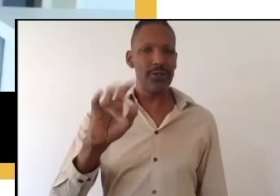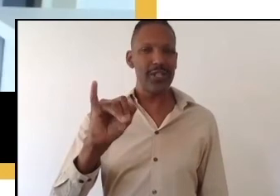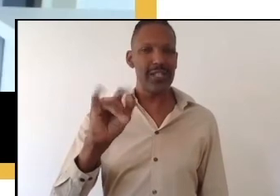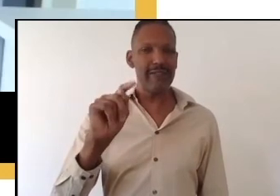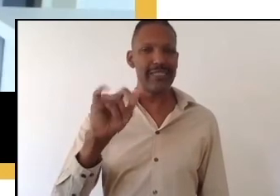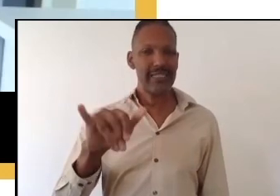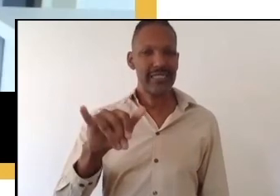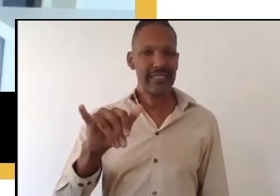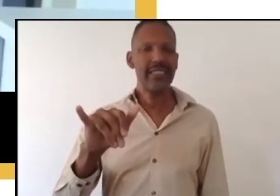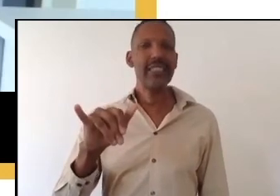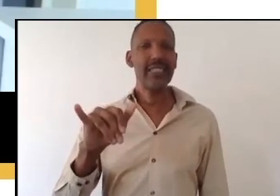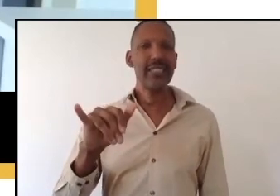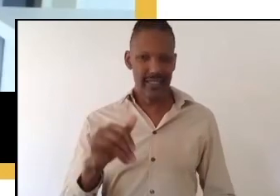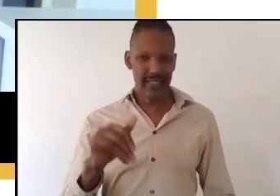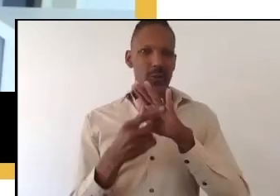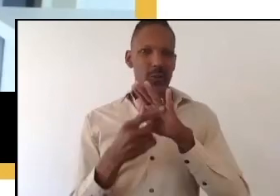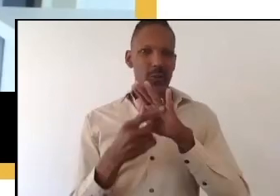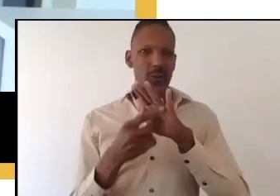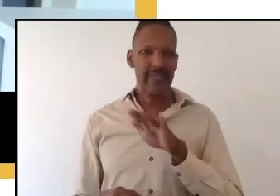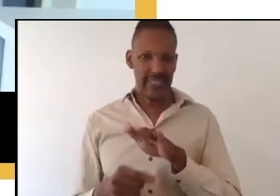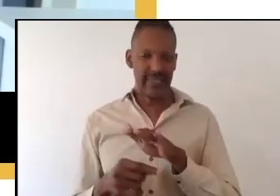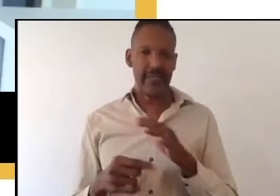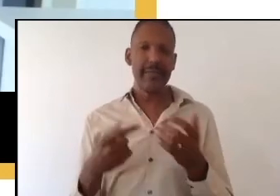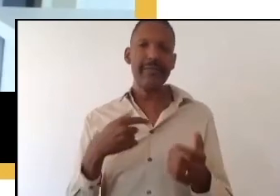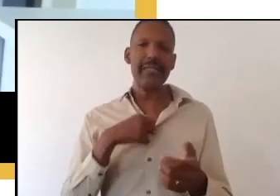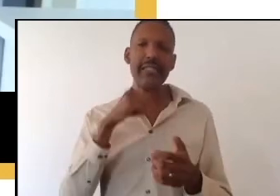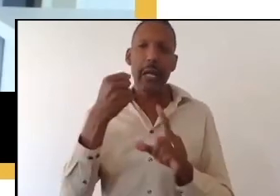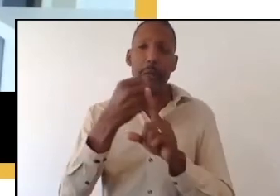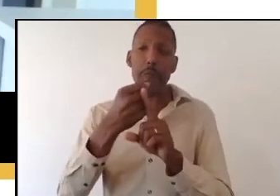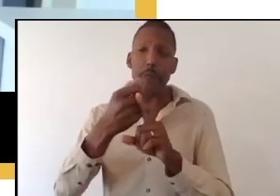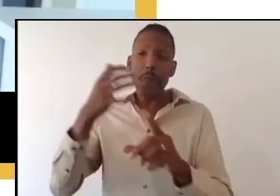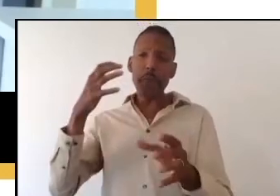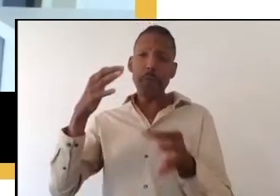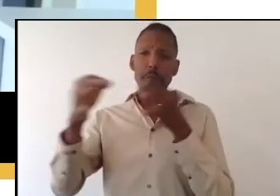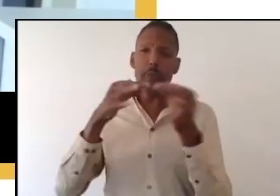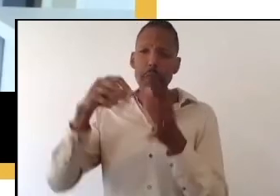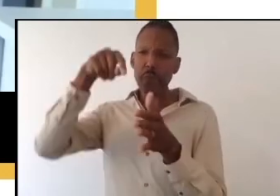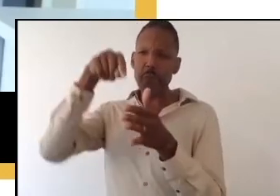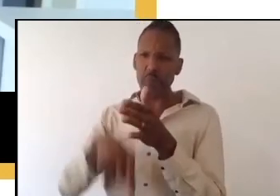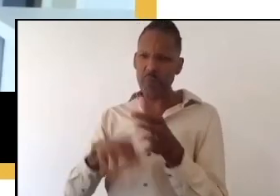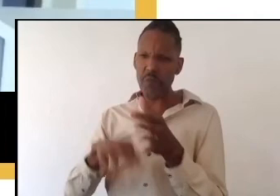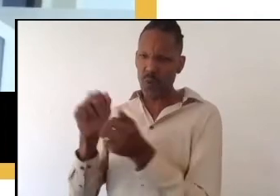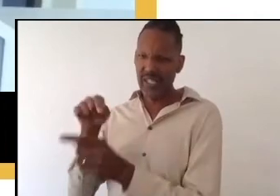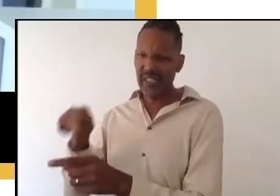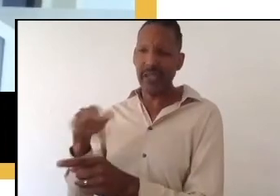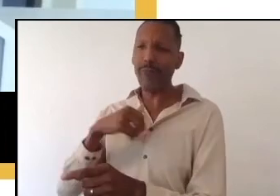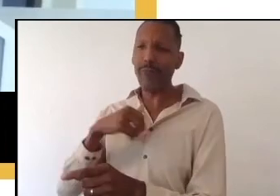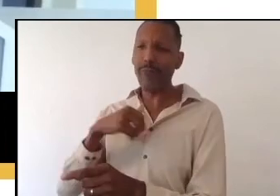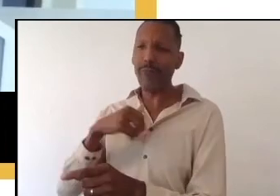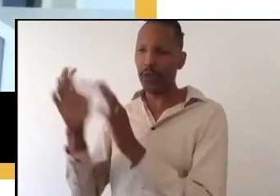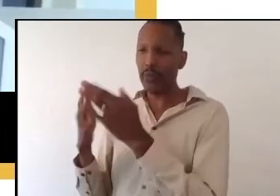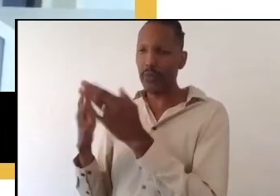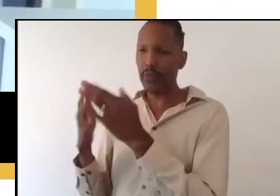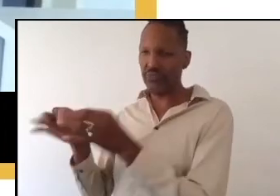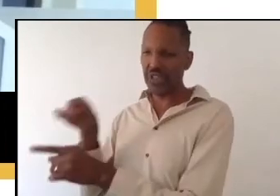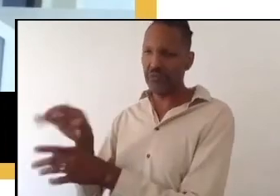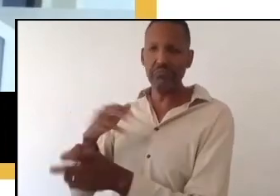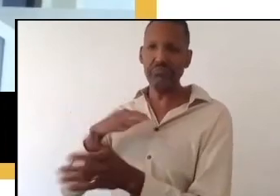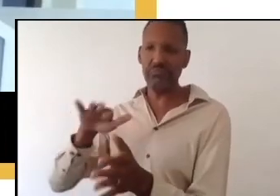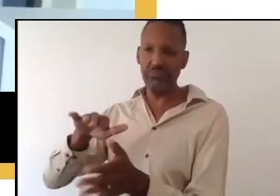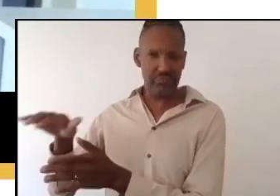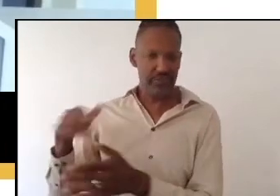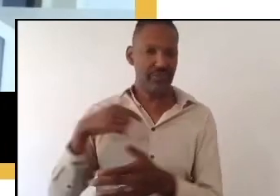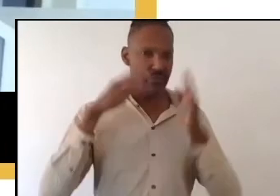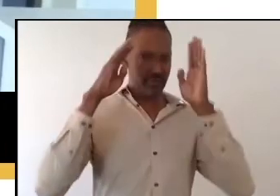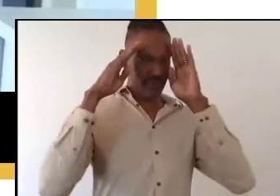Fall Down, which deals with gravity, but gravity is also an invisible force. So you have to deal with